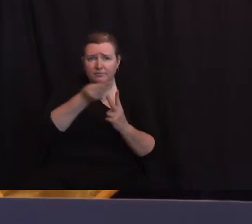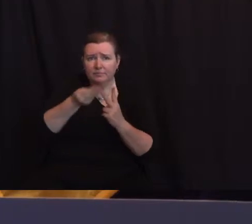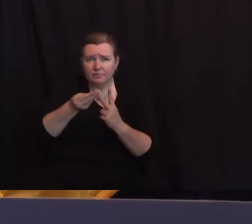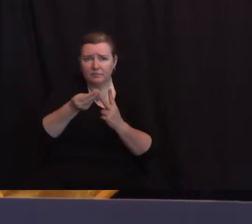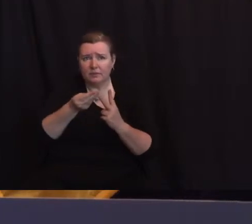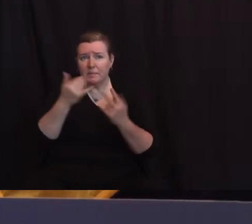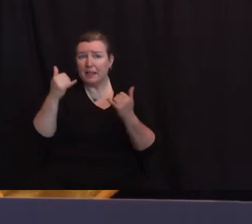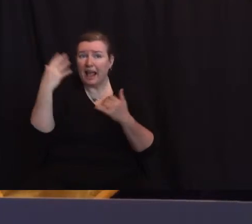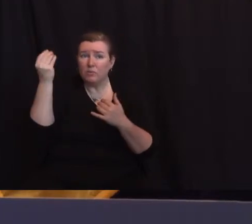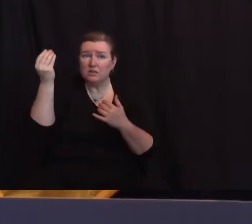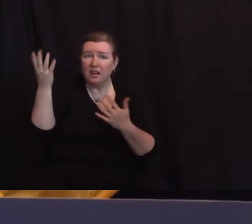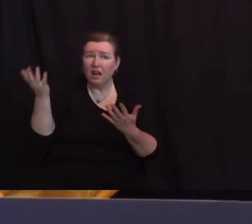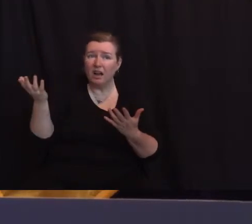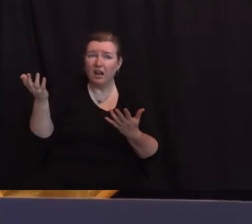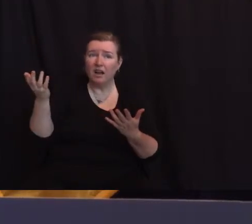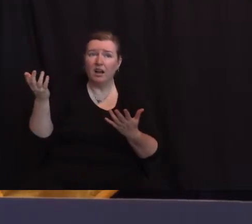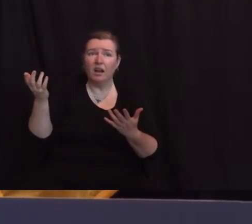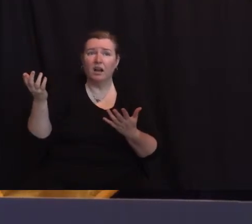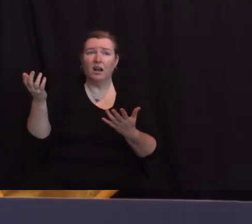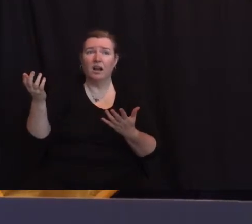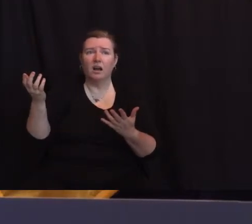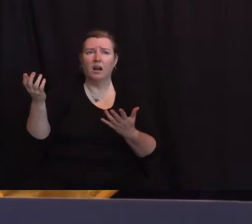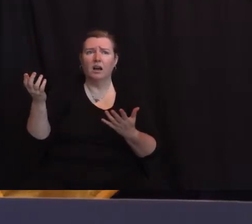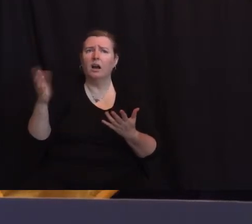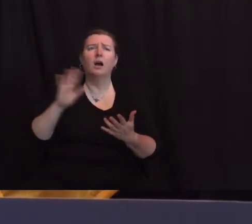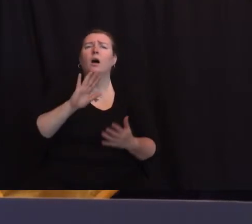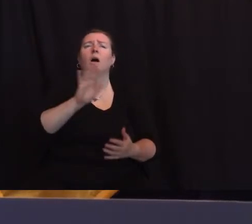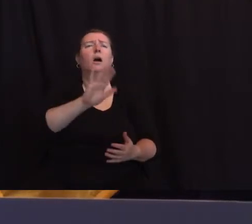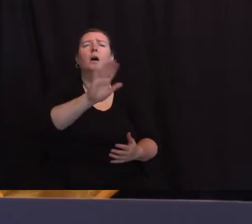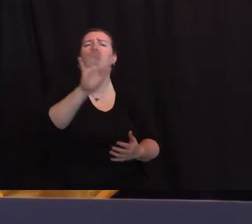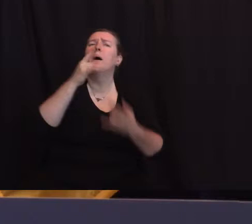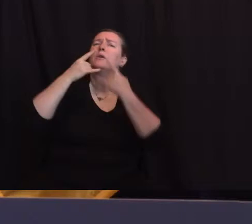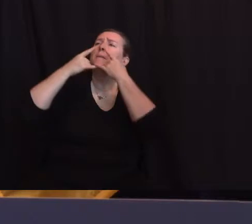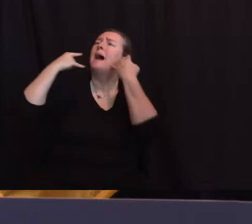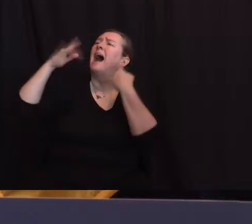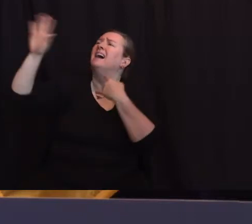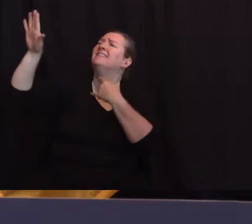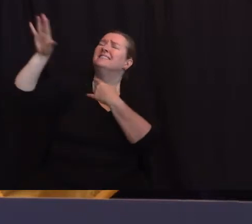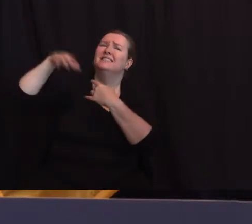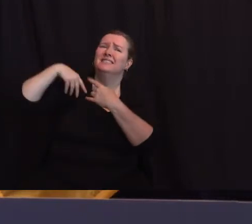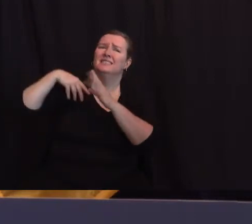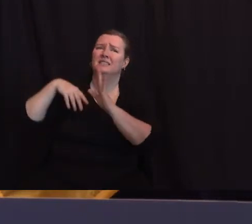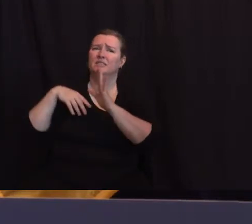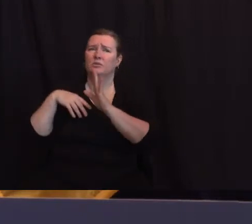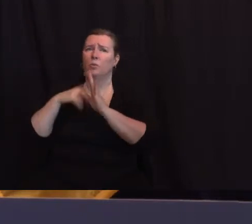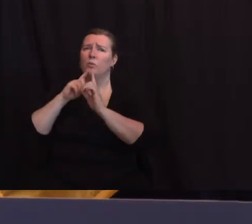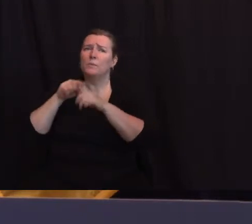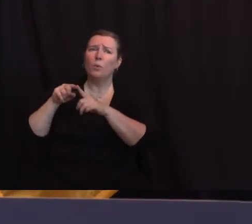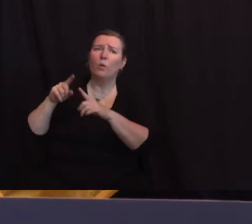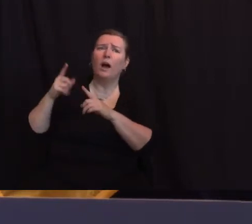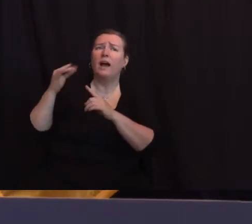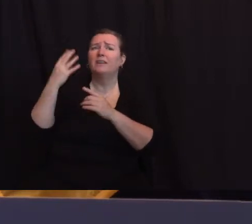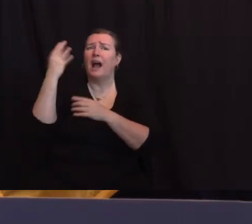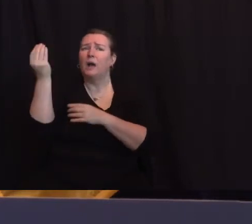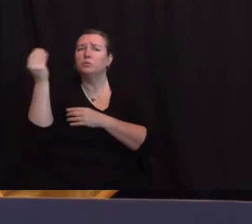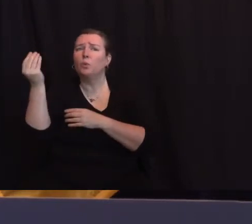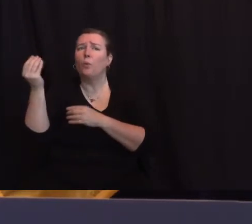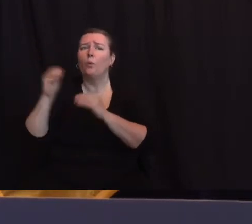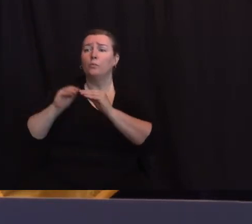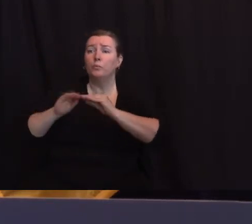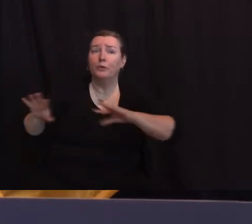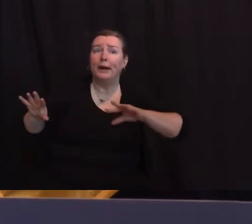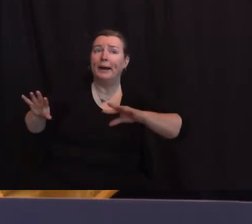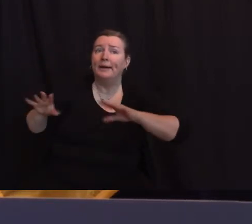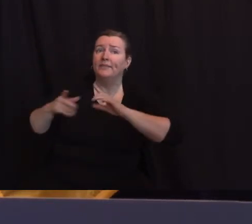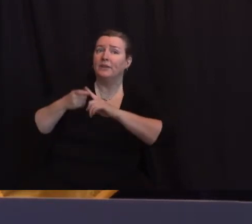of it. The first part is the science behind masking kids in general. And secondly, if there was any recorded instance of outdoor spread of COVID